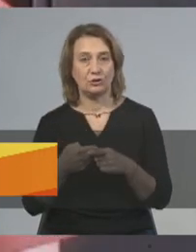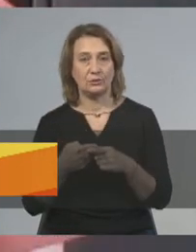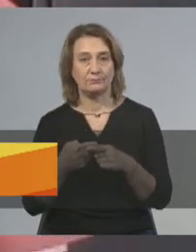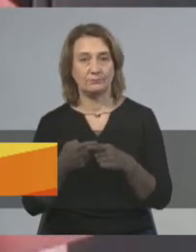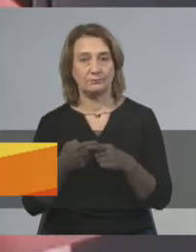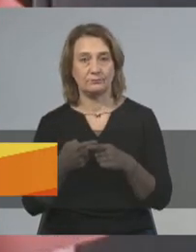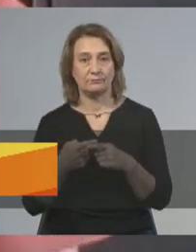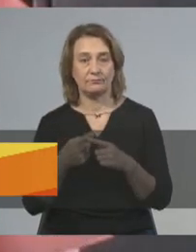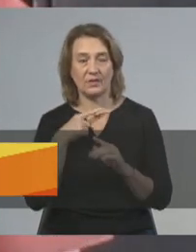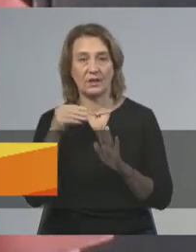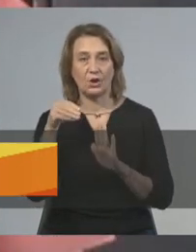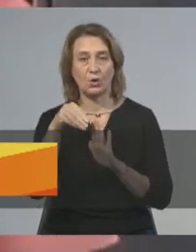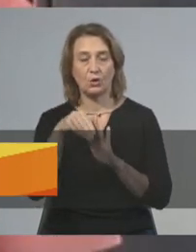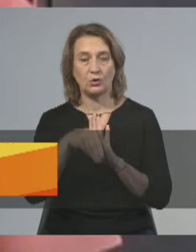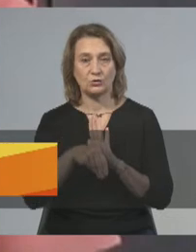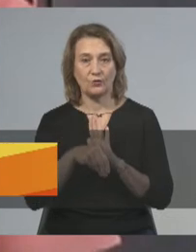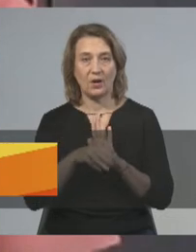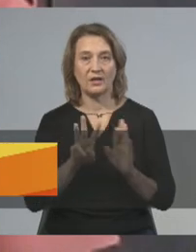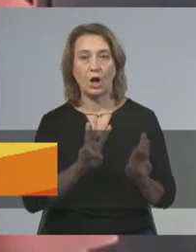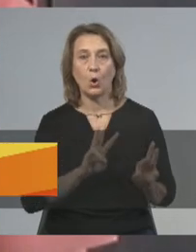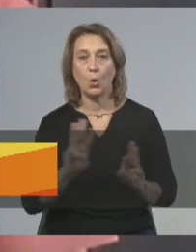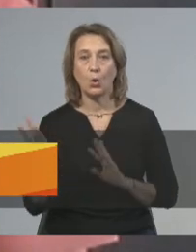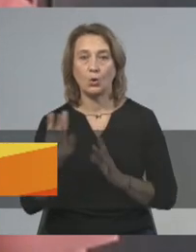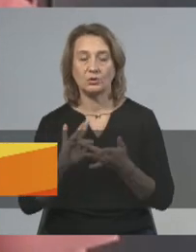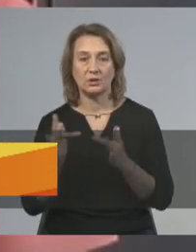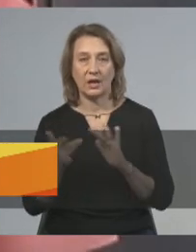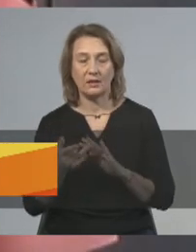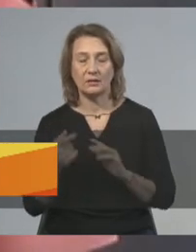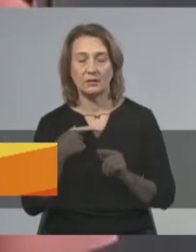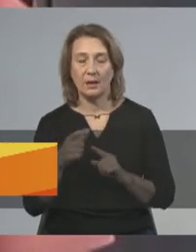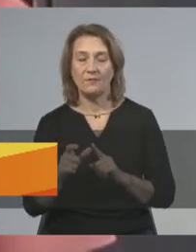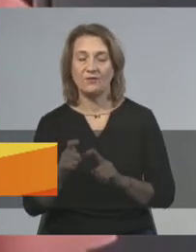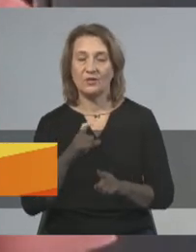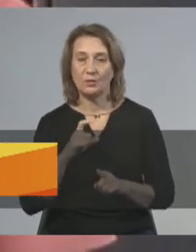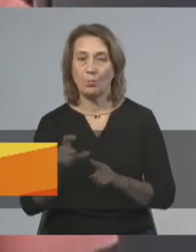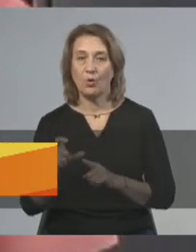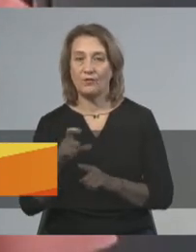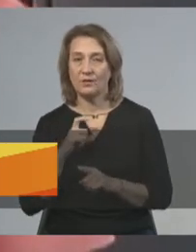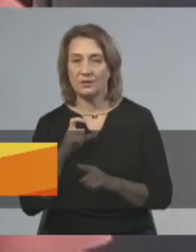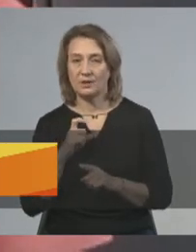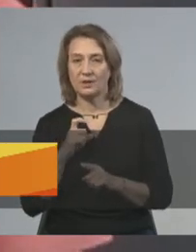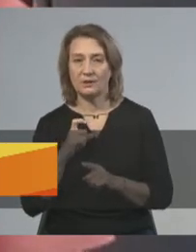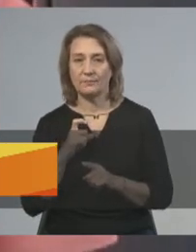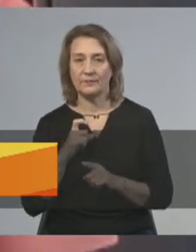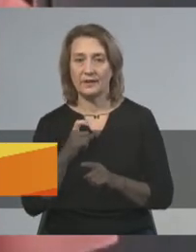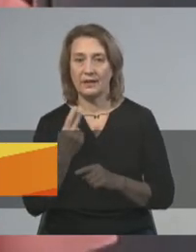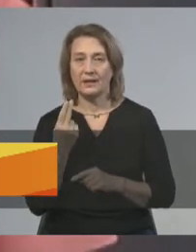the technical peculiarities for voting online